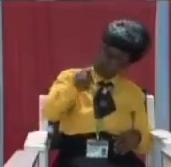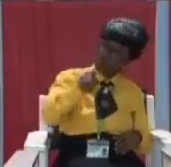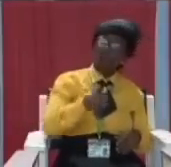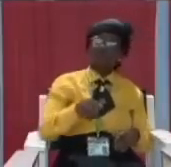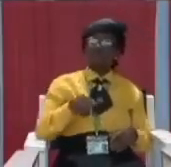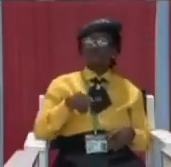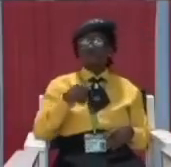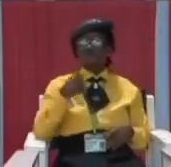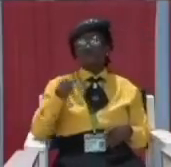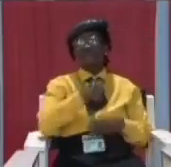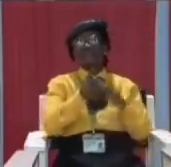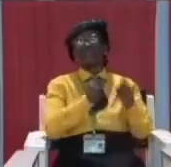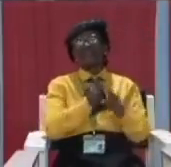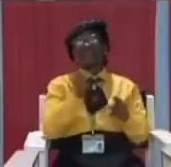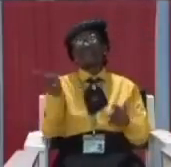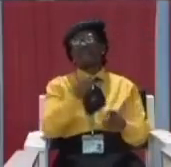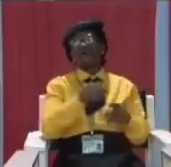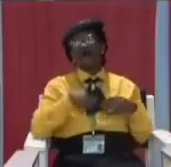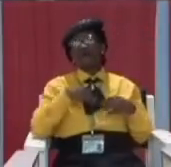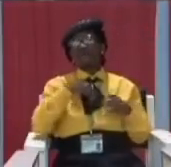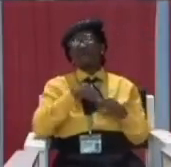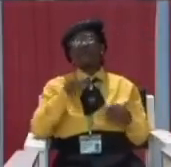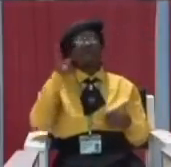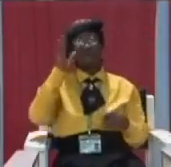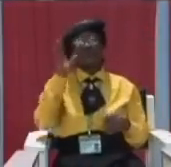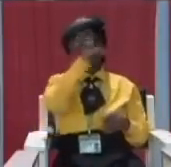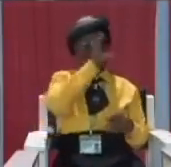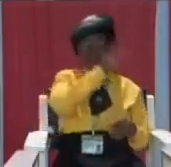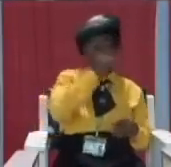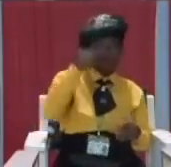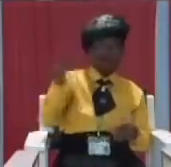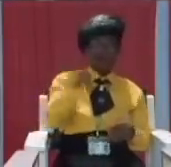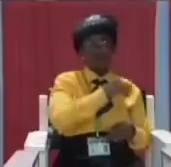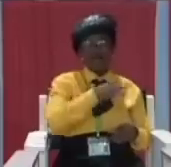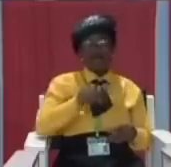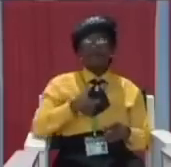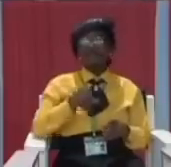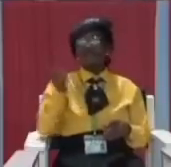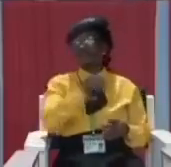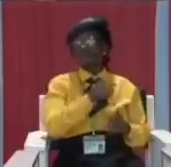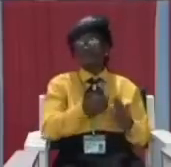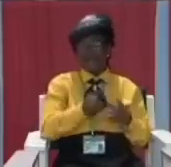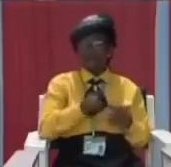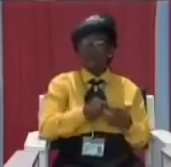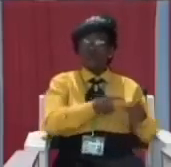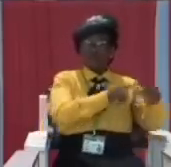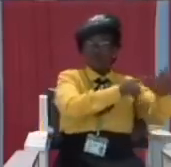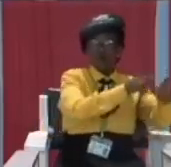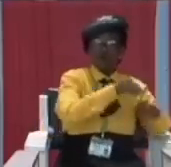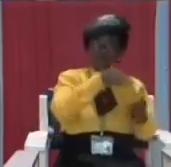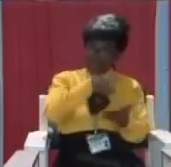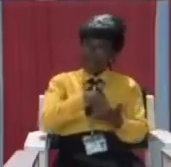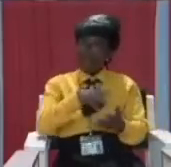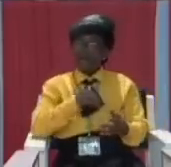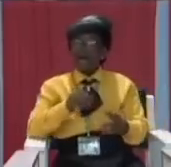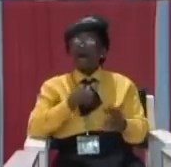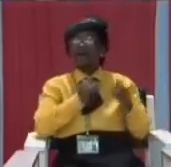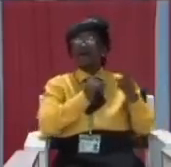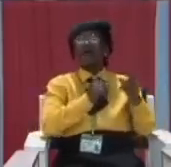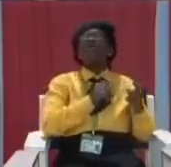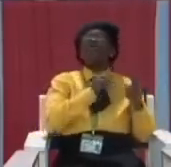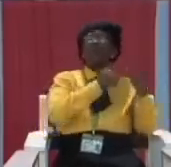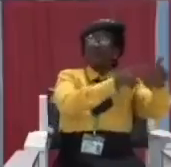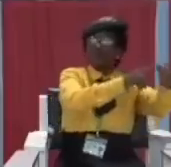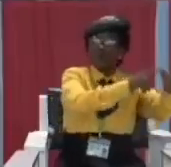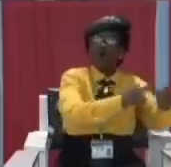forward. And then you begin to run again, and you run stronger and faster